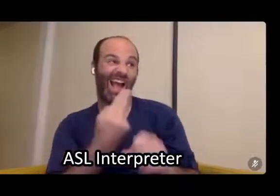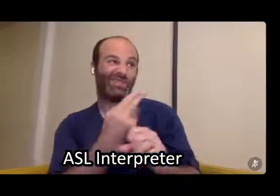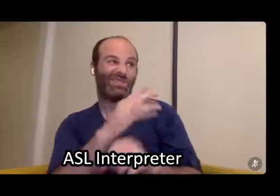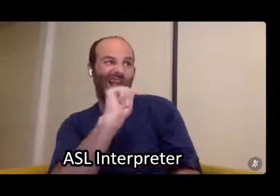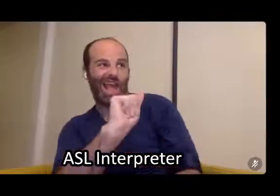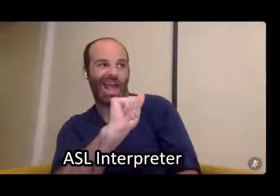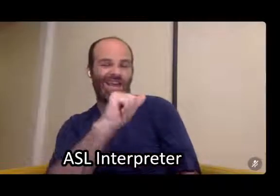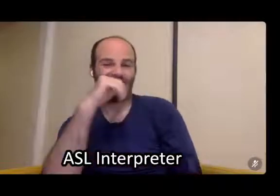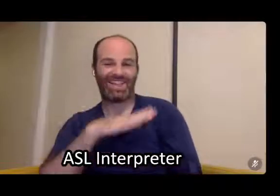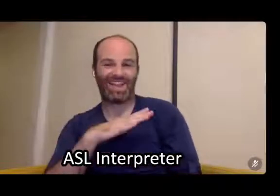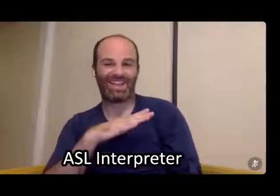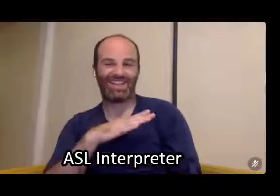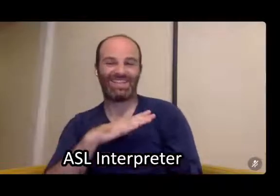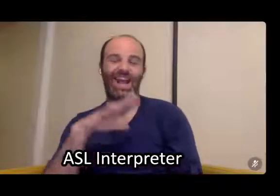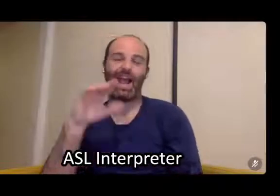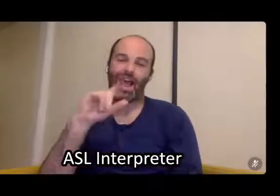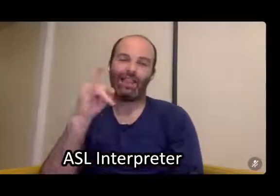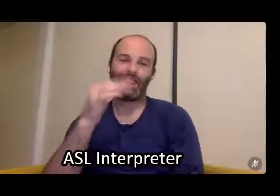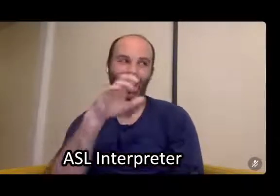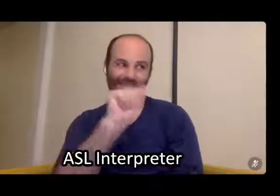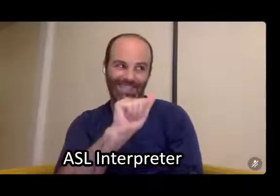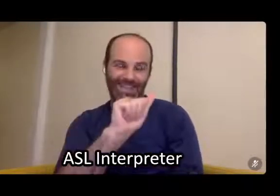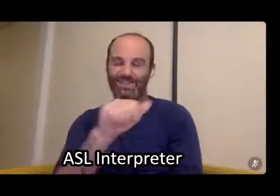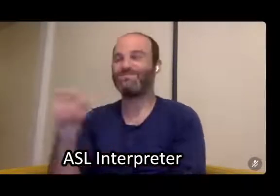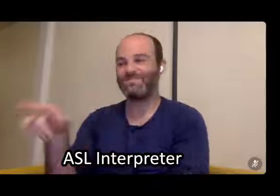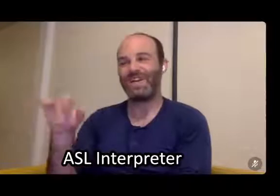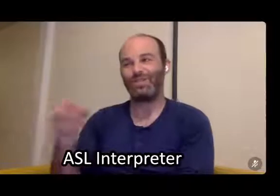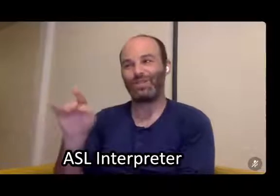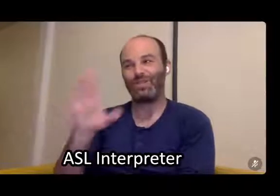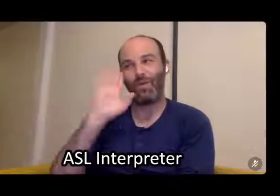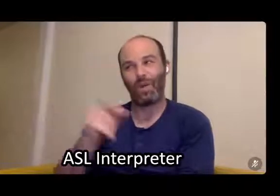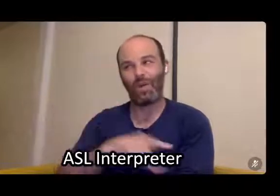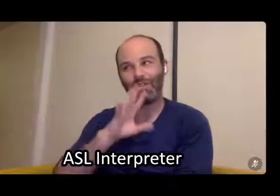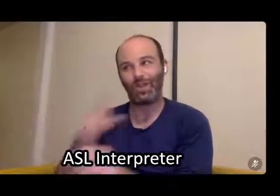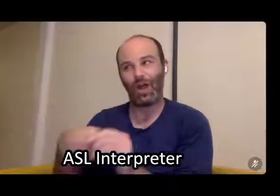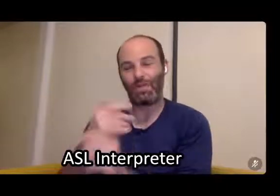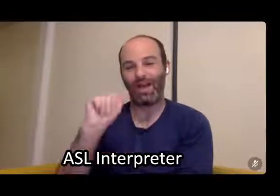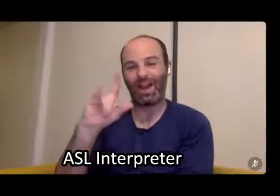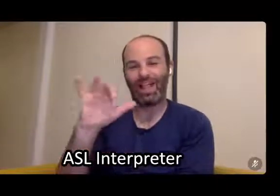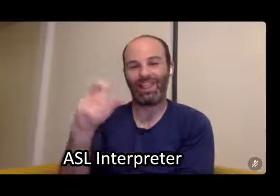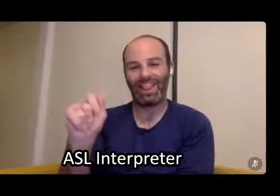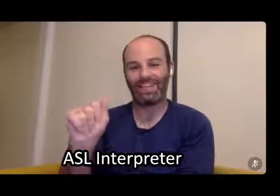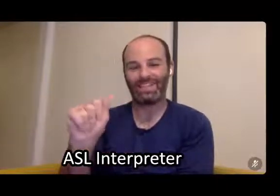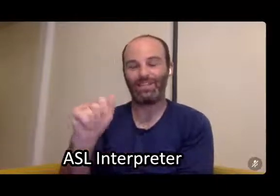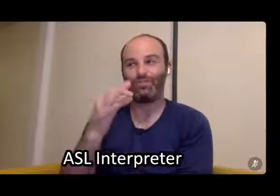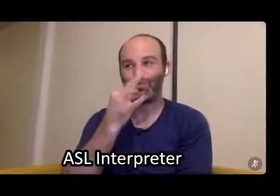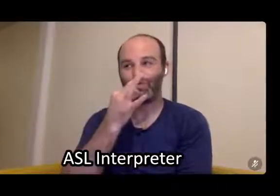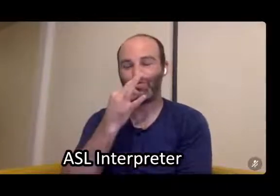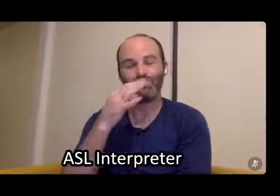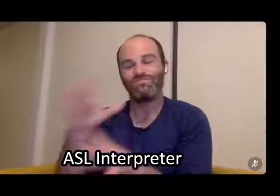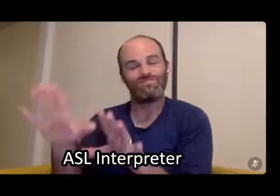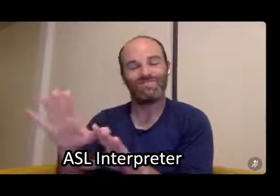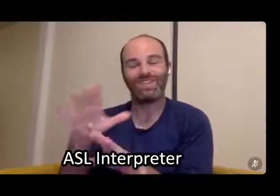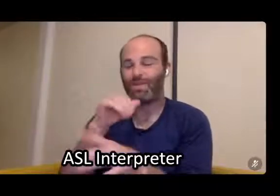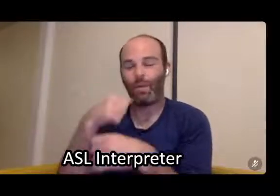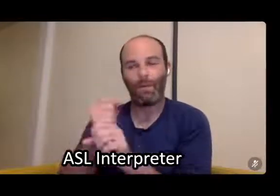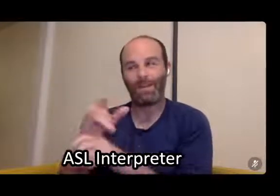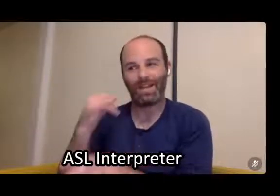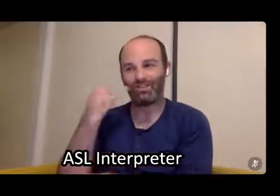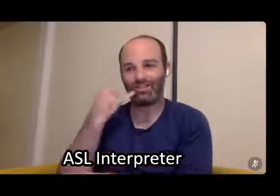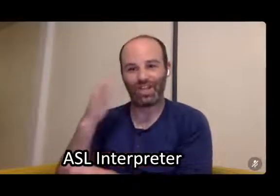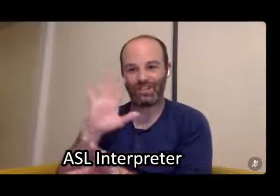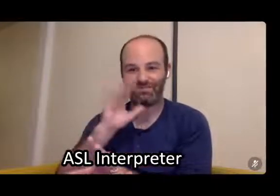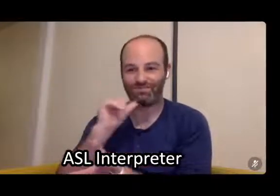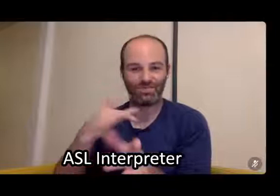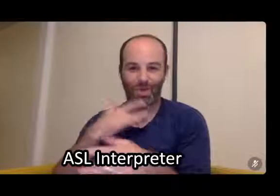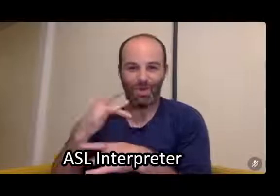Oh, okay, yeah. We'll get to the A Lady in a wee bit. We won't make her too jealous, don't worry. So